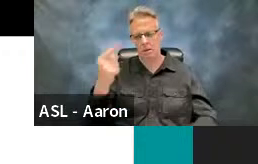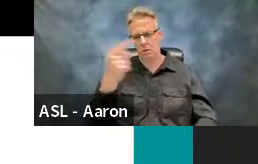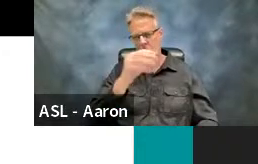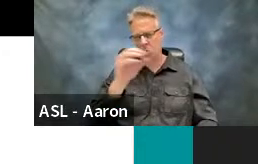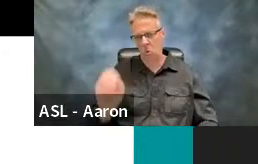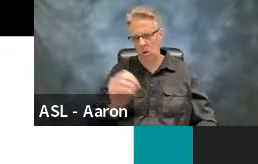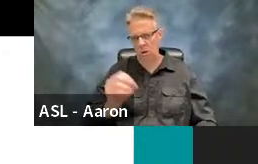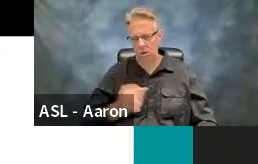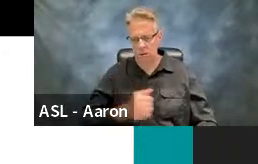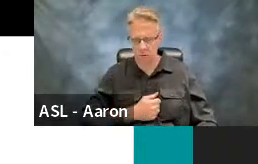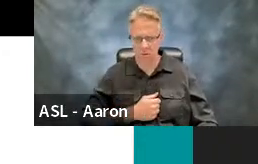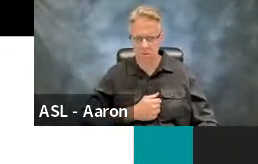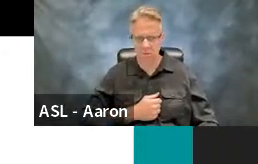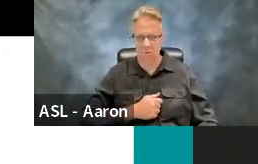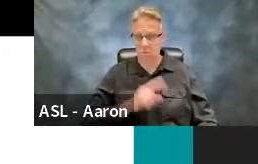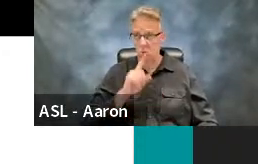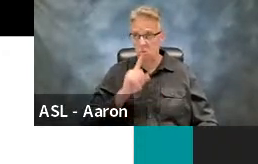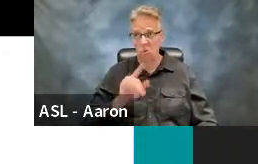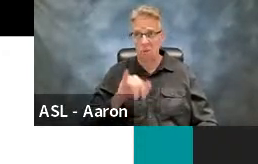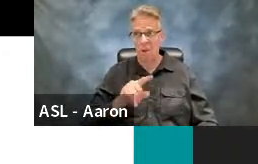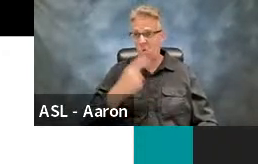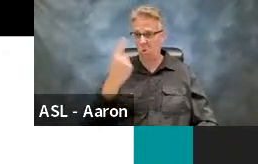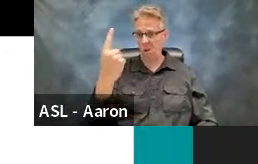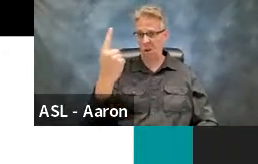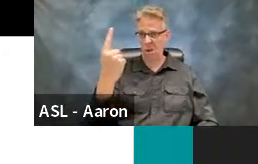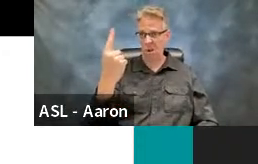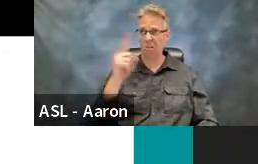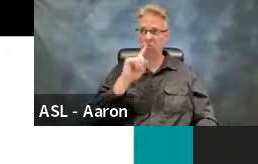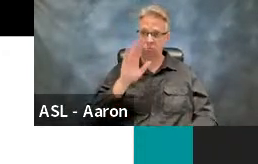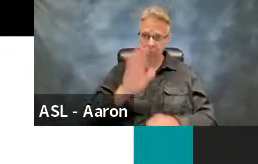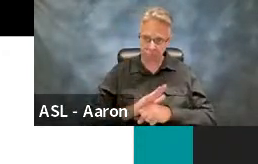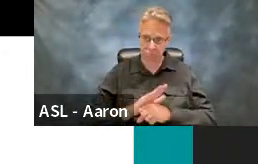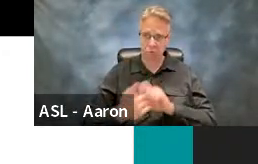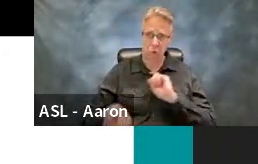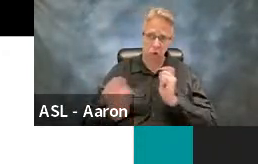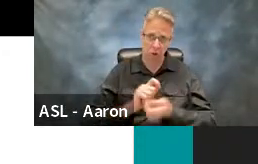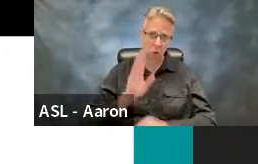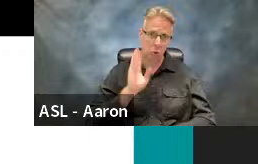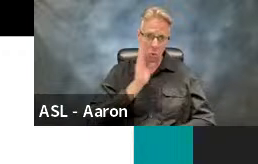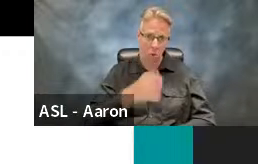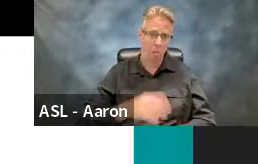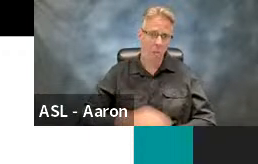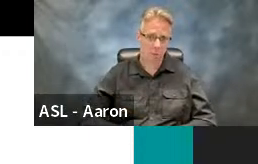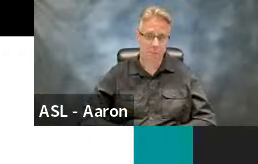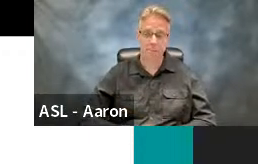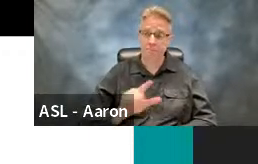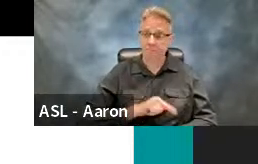so far, that's the only confirmed change that we know of.